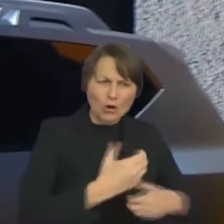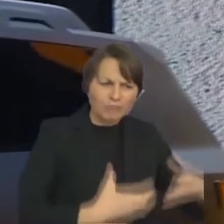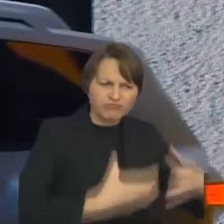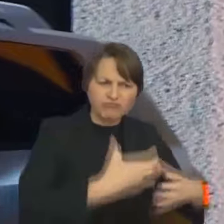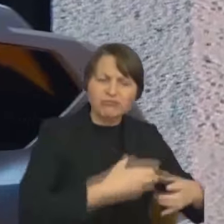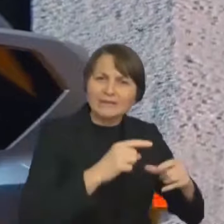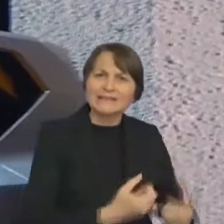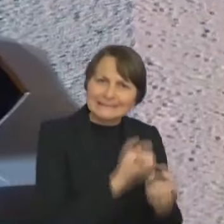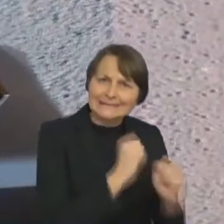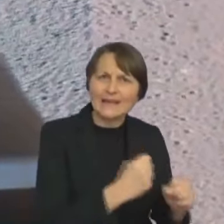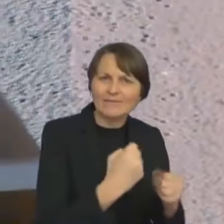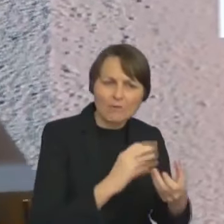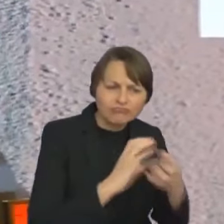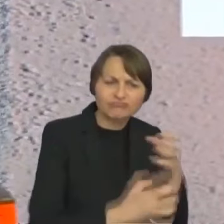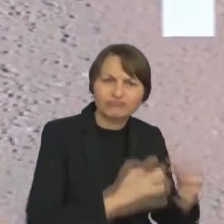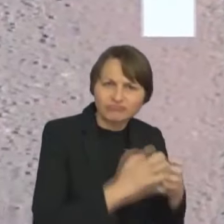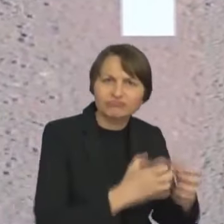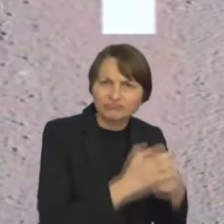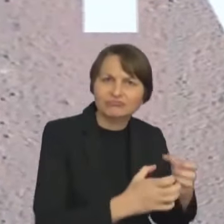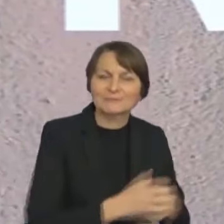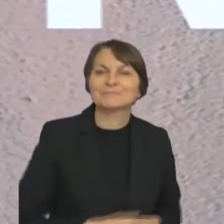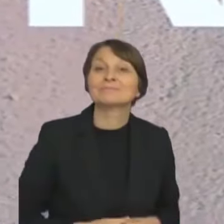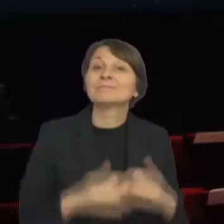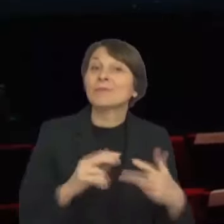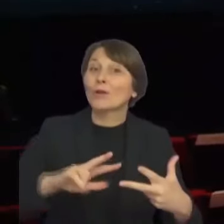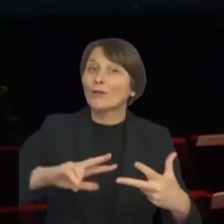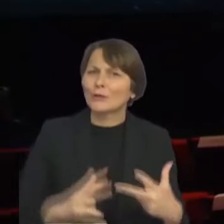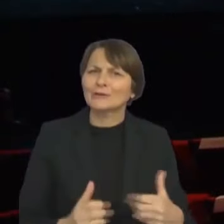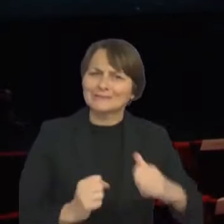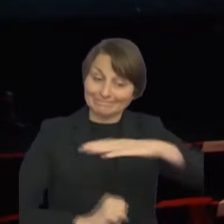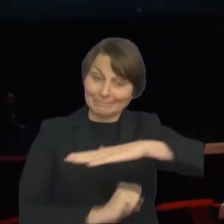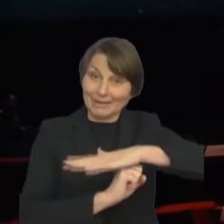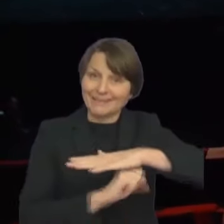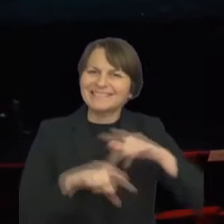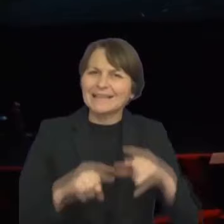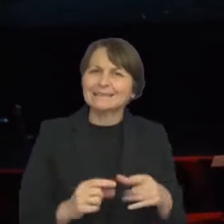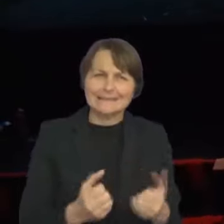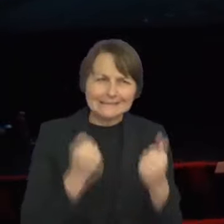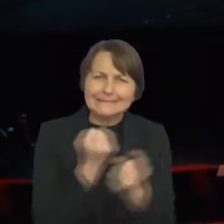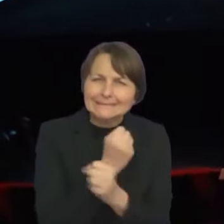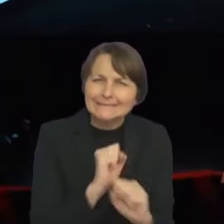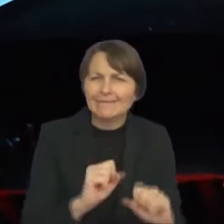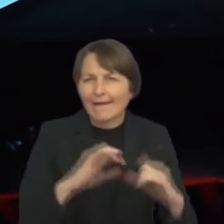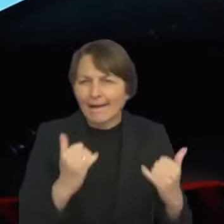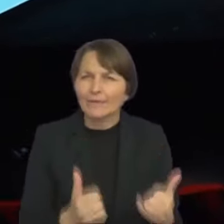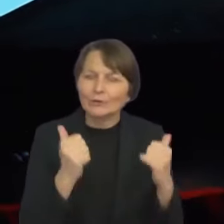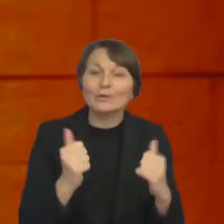switching to electrification, to data, to cyber safety, security, by at the same time accompanying